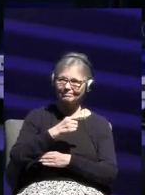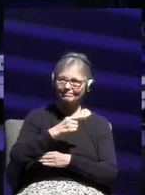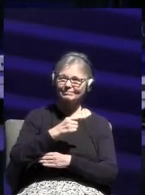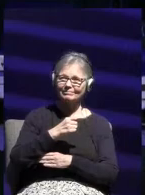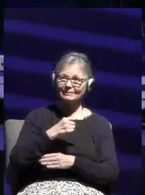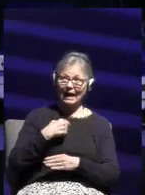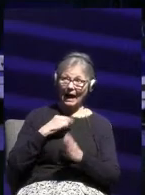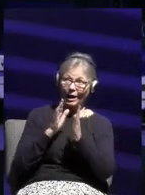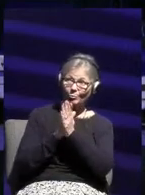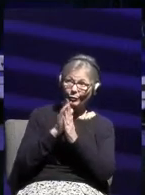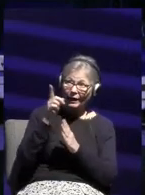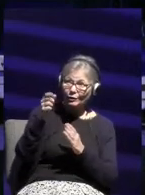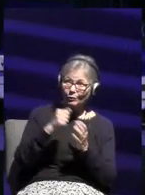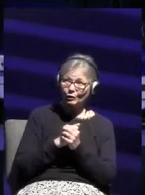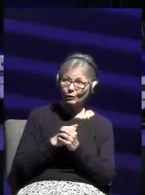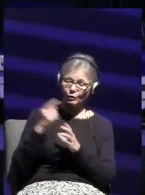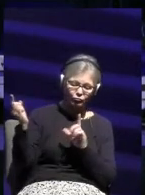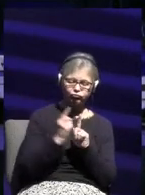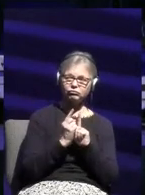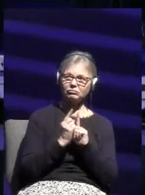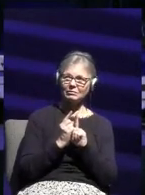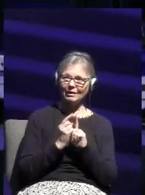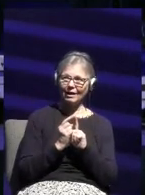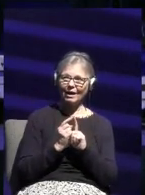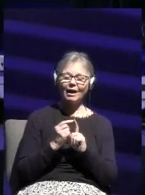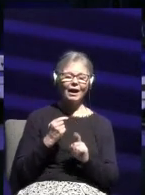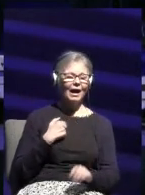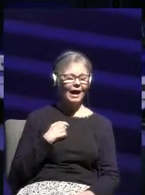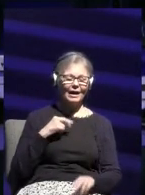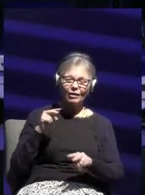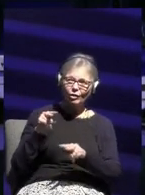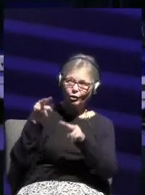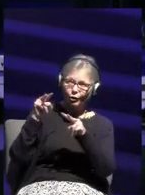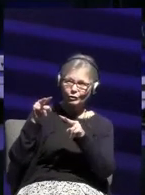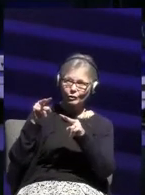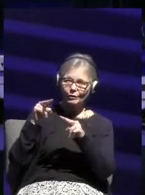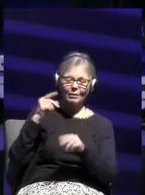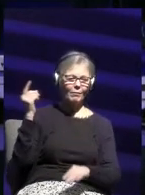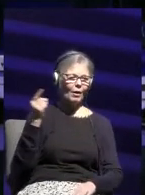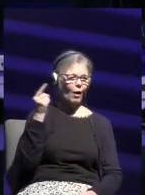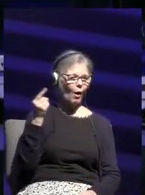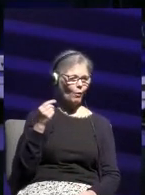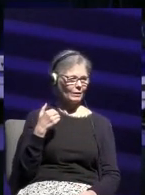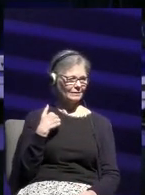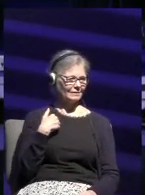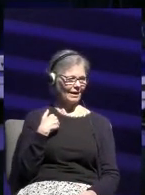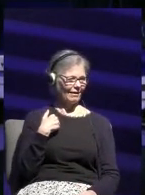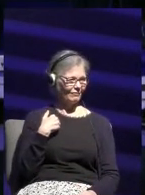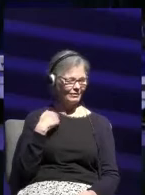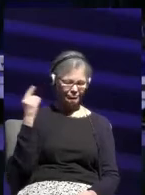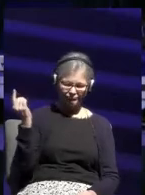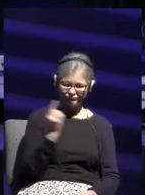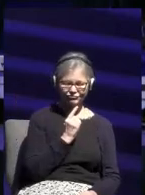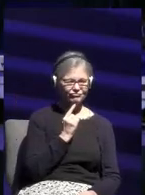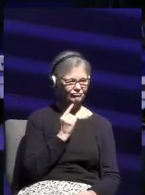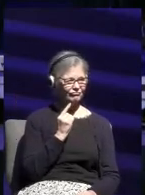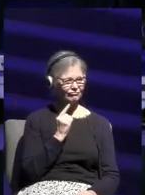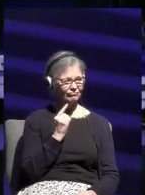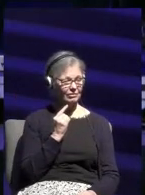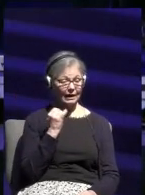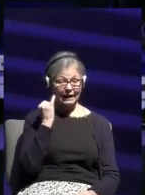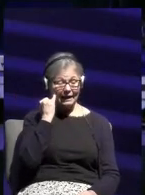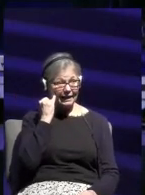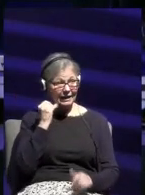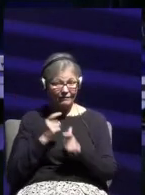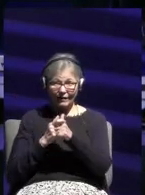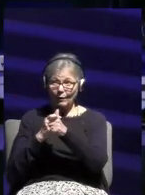call my name and I'm right there. You reach out to me and you're always going to touch me. You try to run